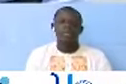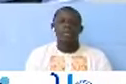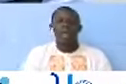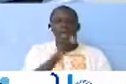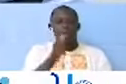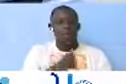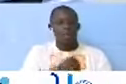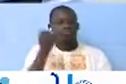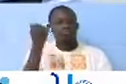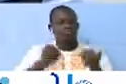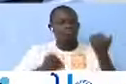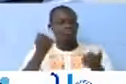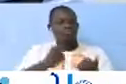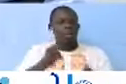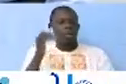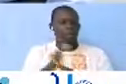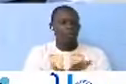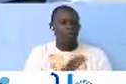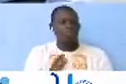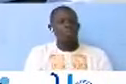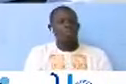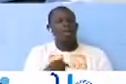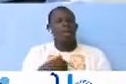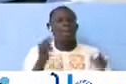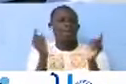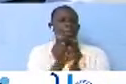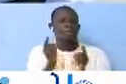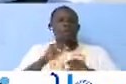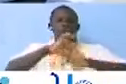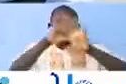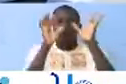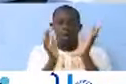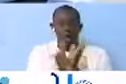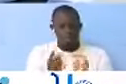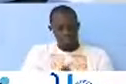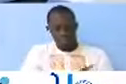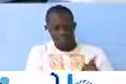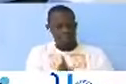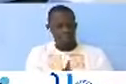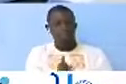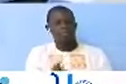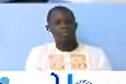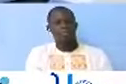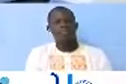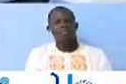And my vehicles, I found all of them. I